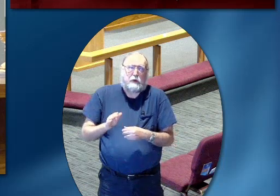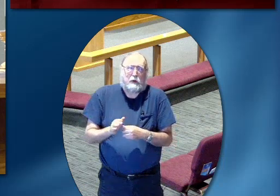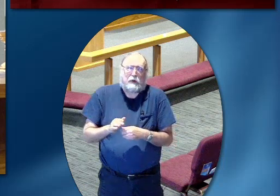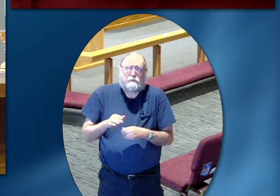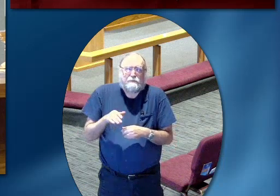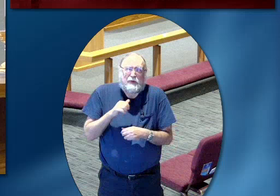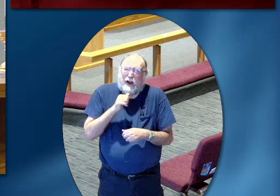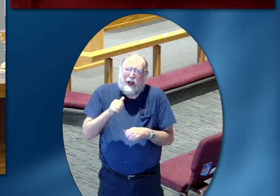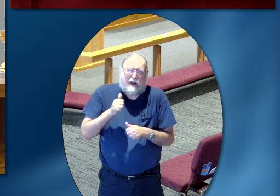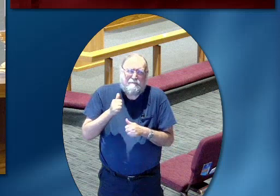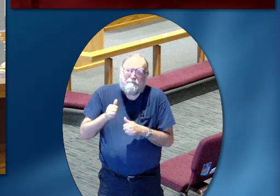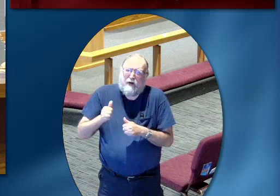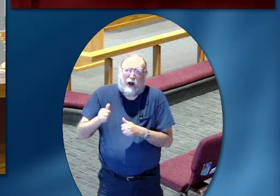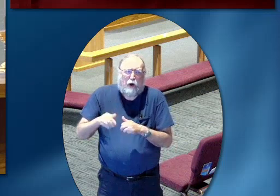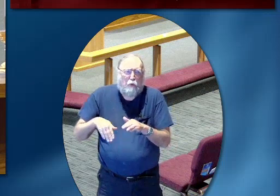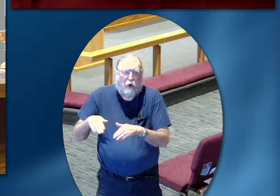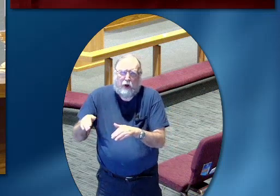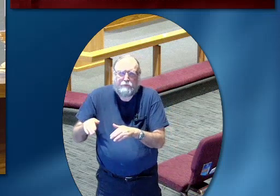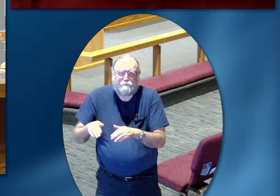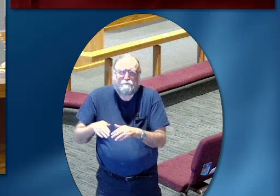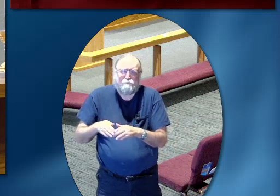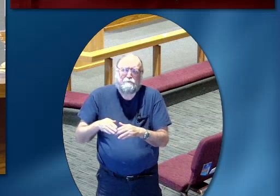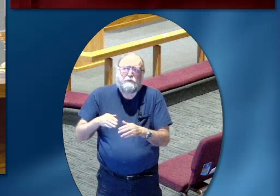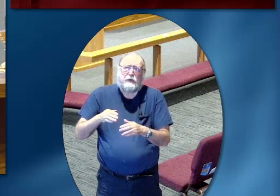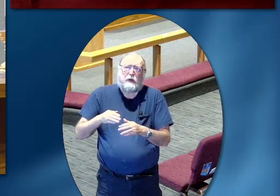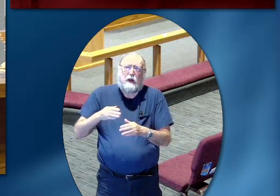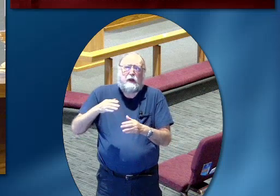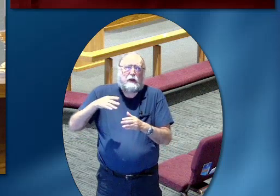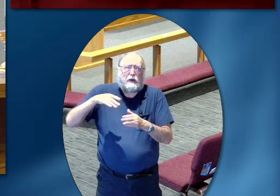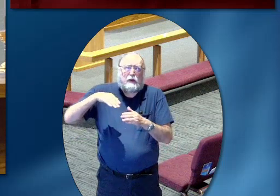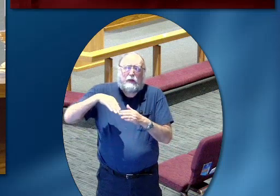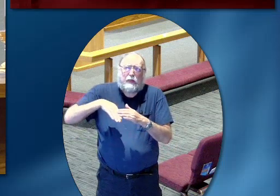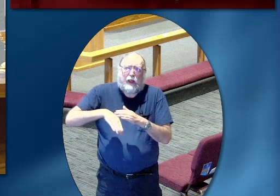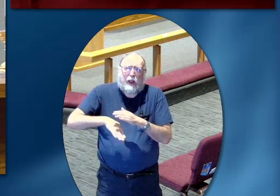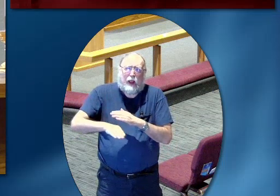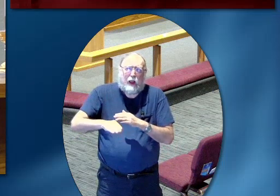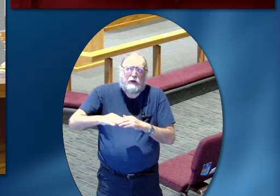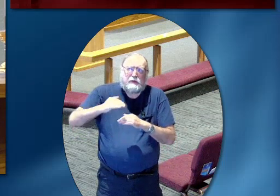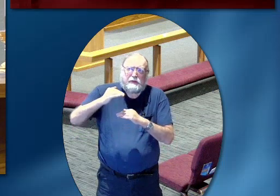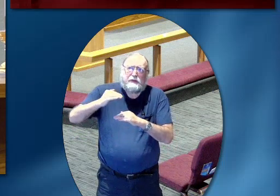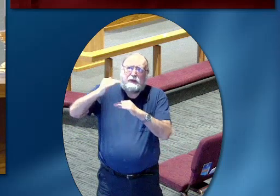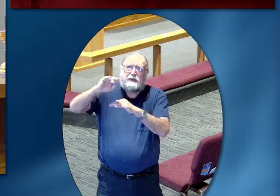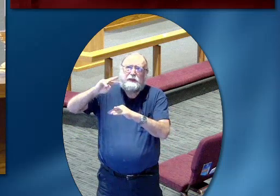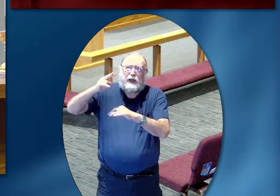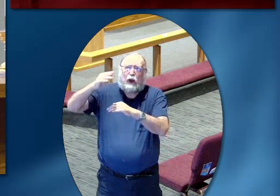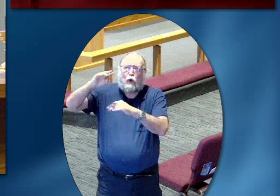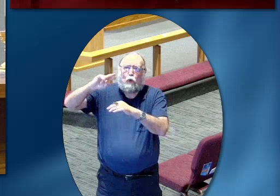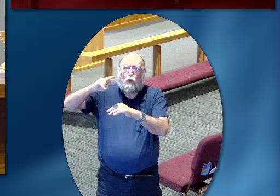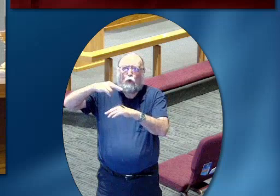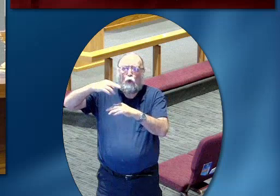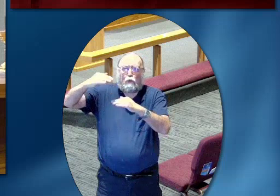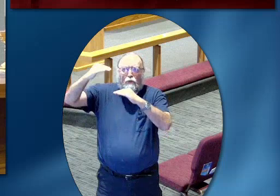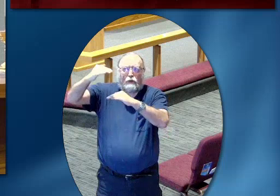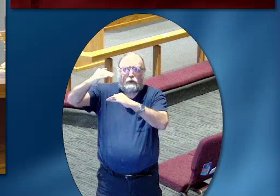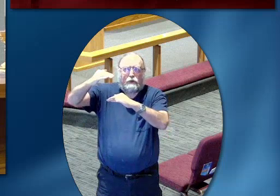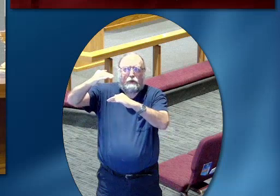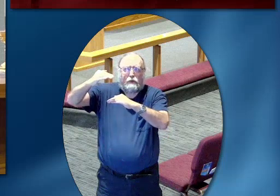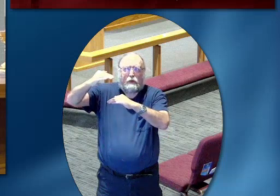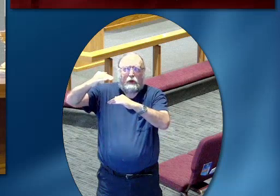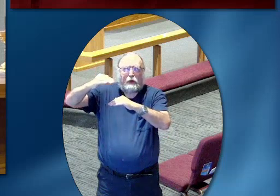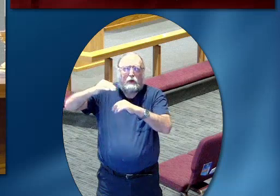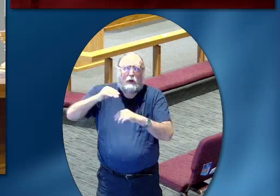day's journey away. And when they had entered, they went up to the upper room where they were